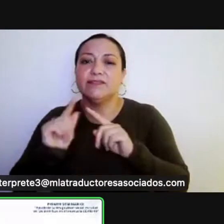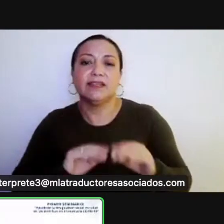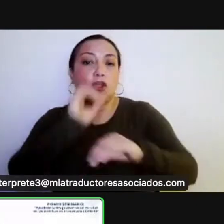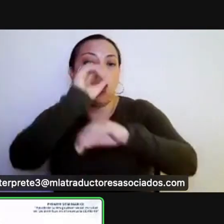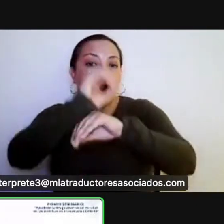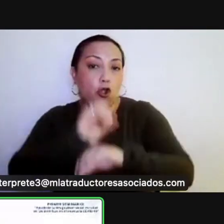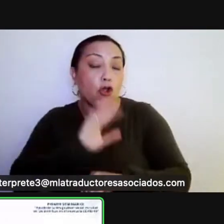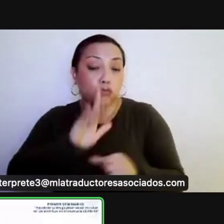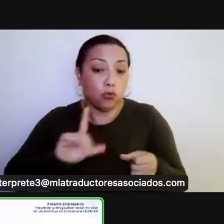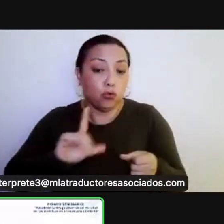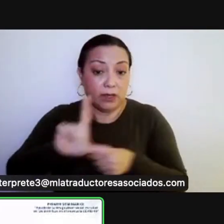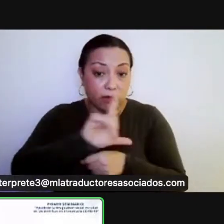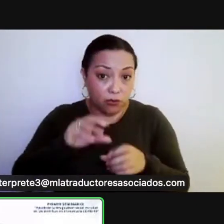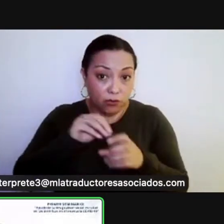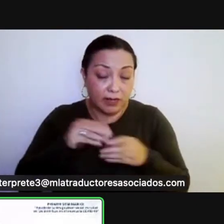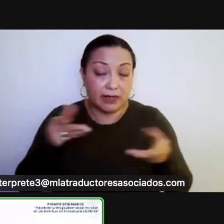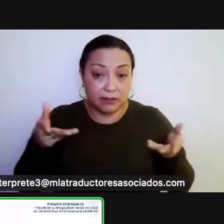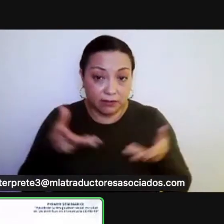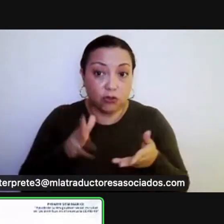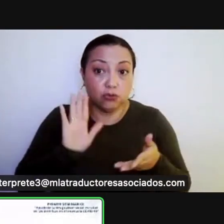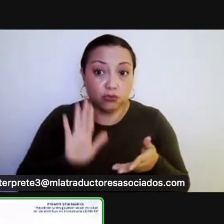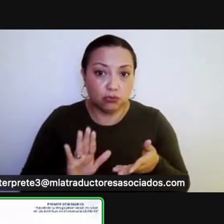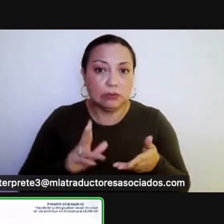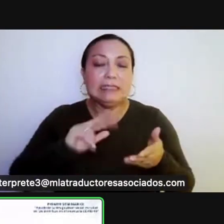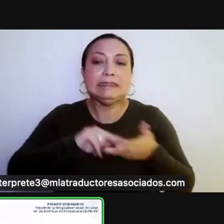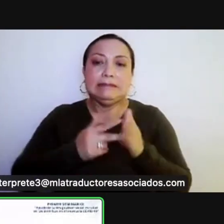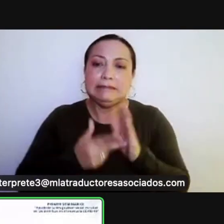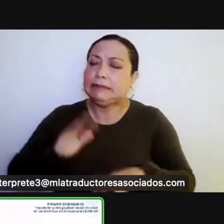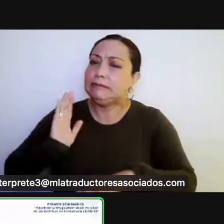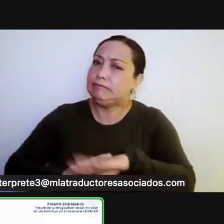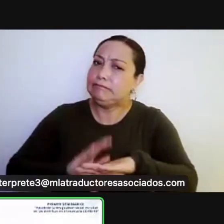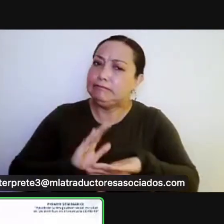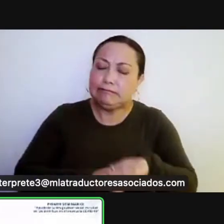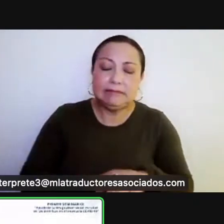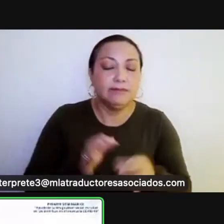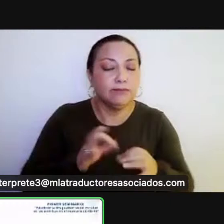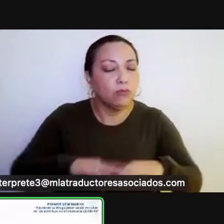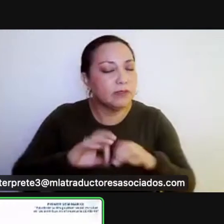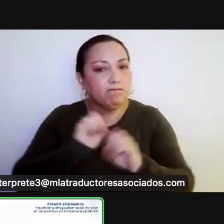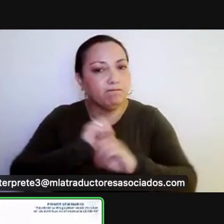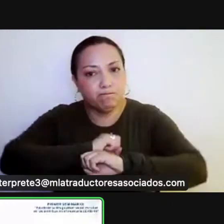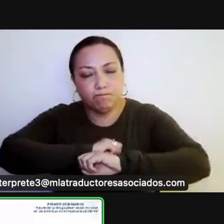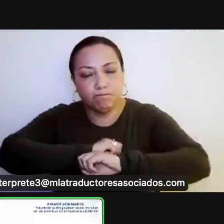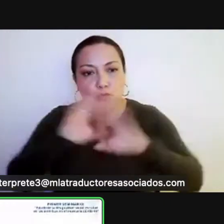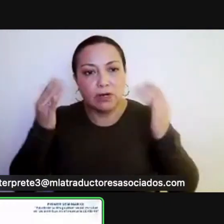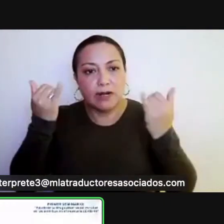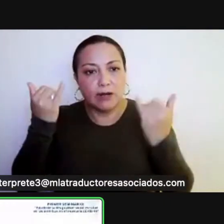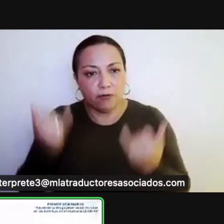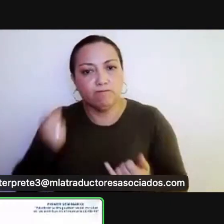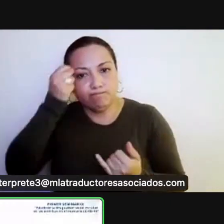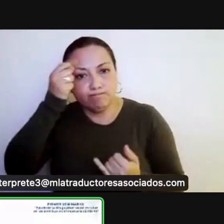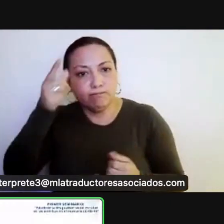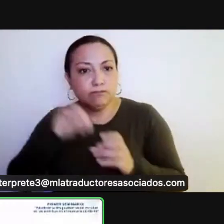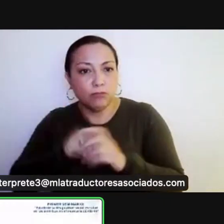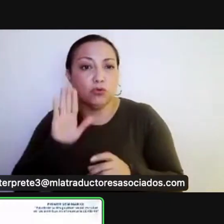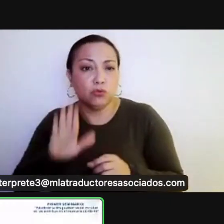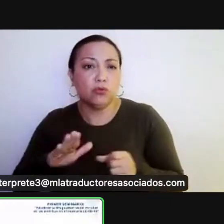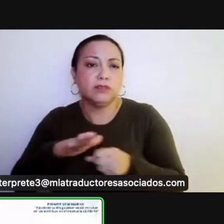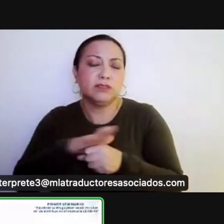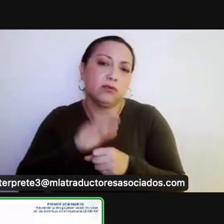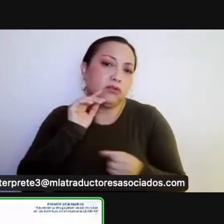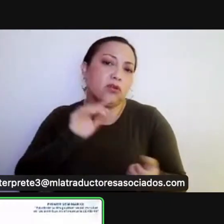and organization from the local aspect. It would seem that it is very clear today